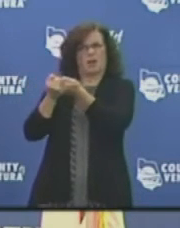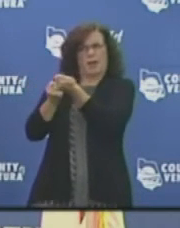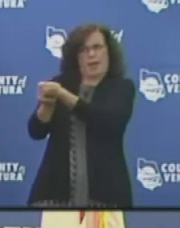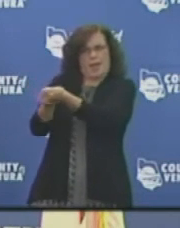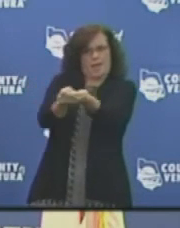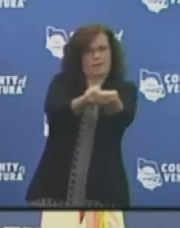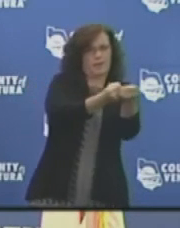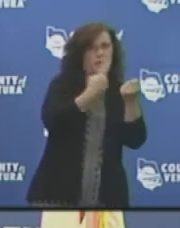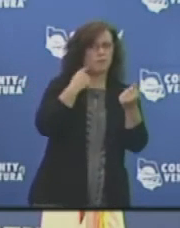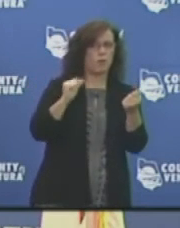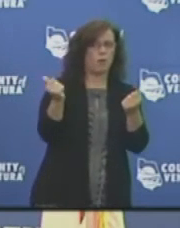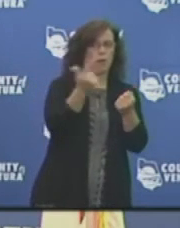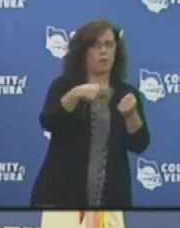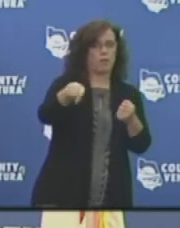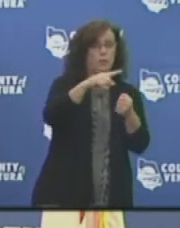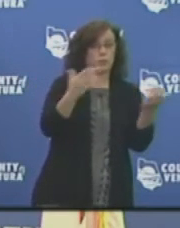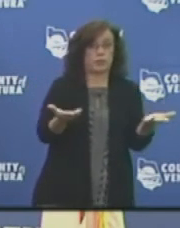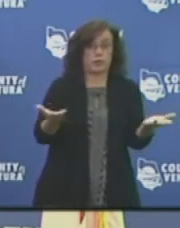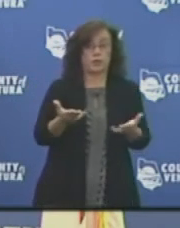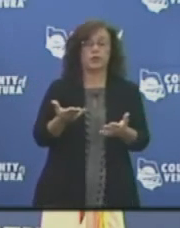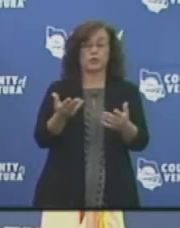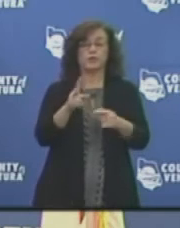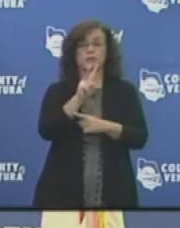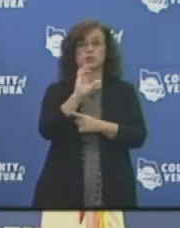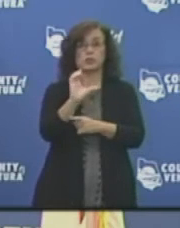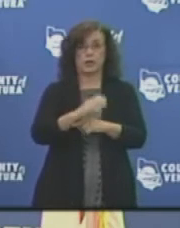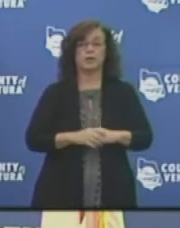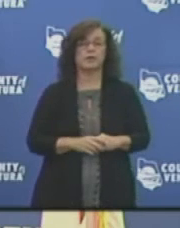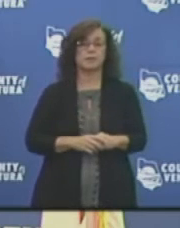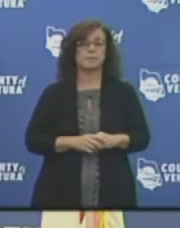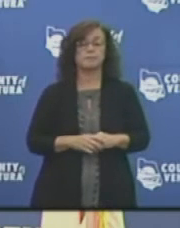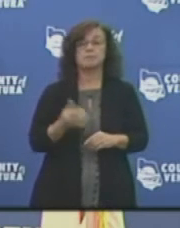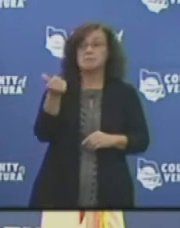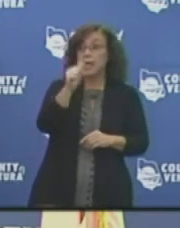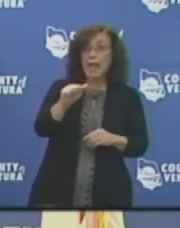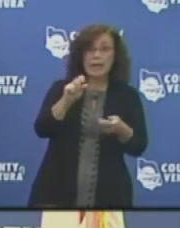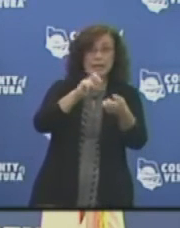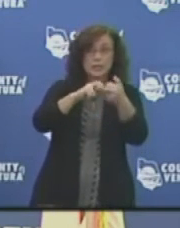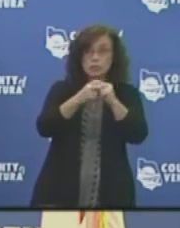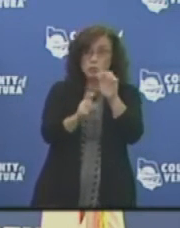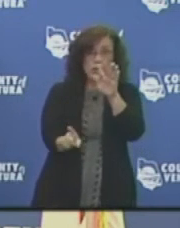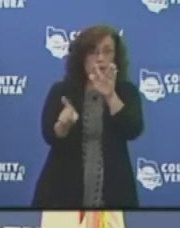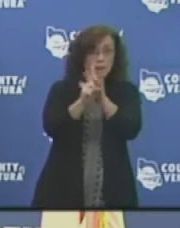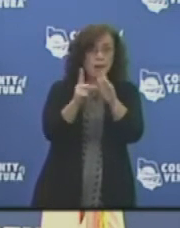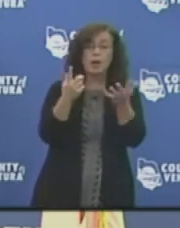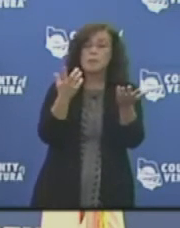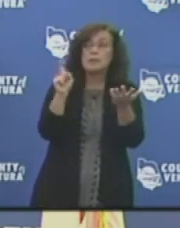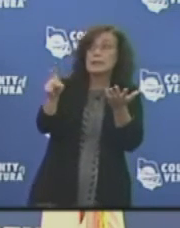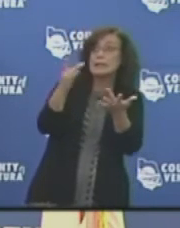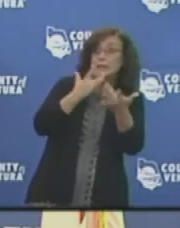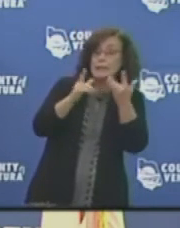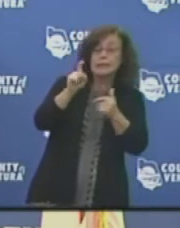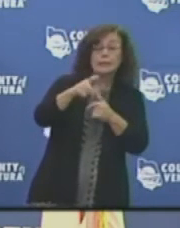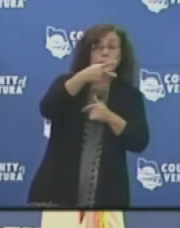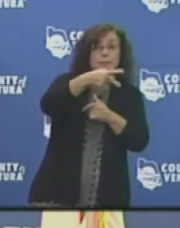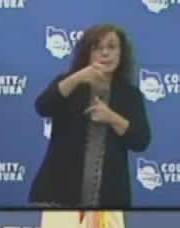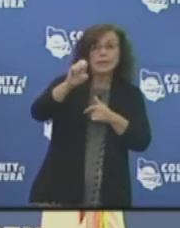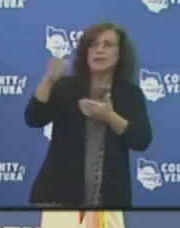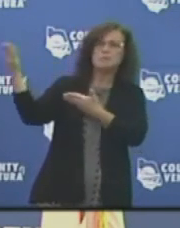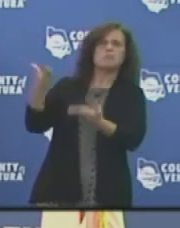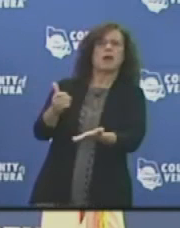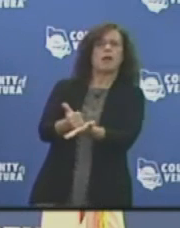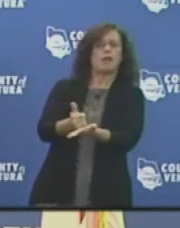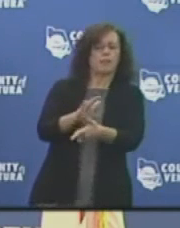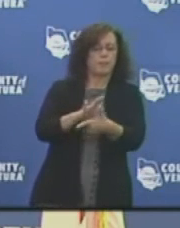in Ventura County. Issues around the need for PPE, testing resources, the impact of health orders on our local